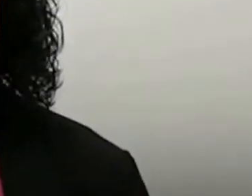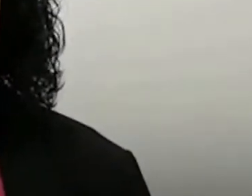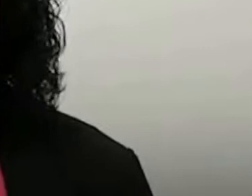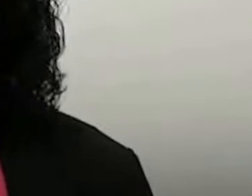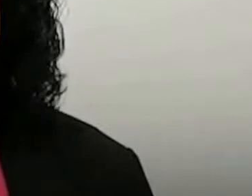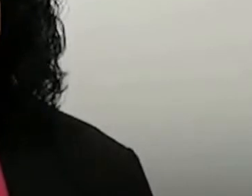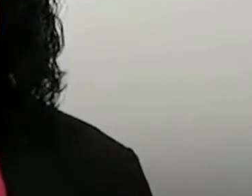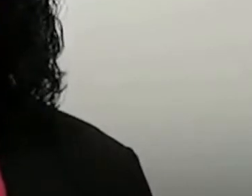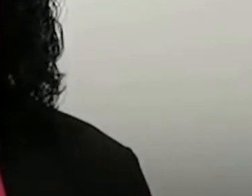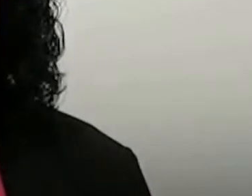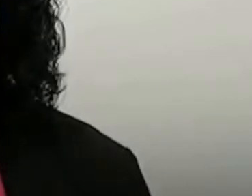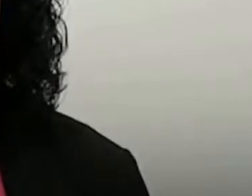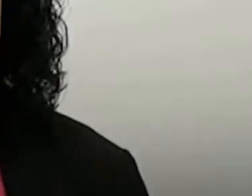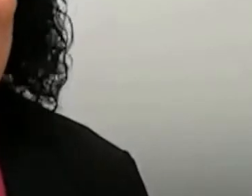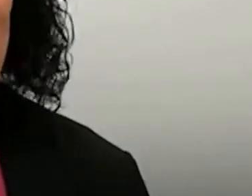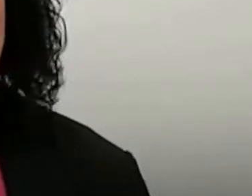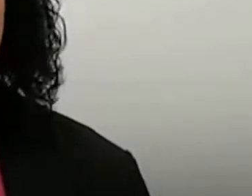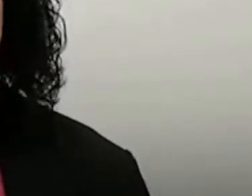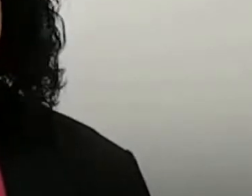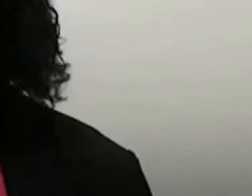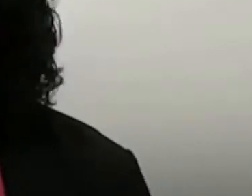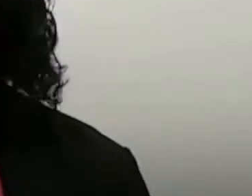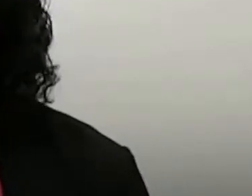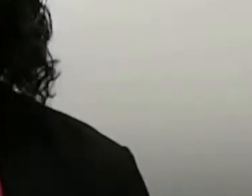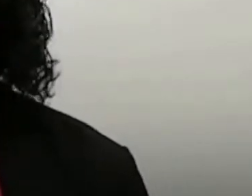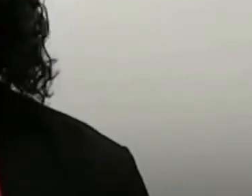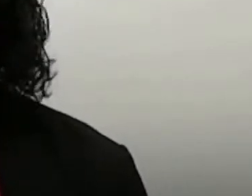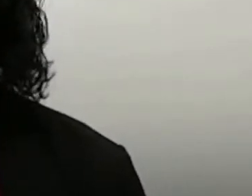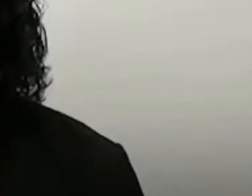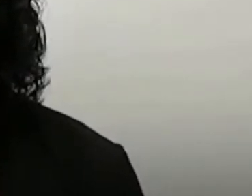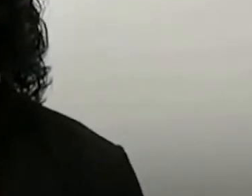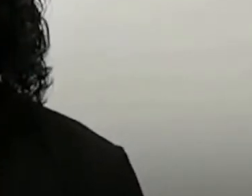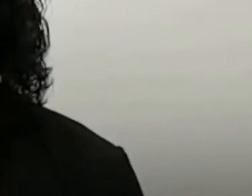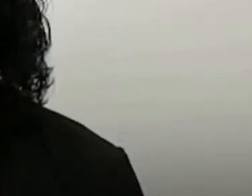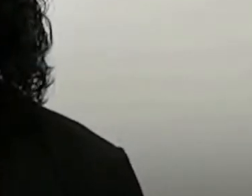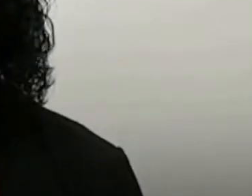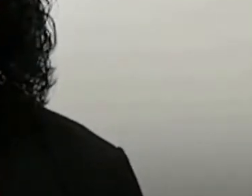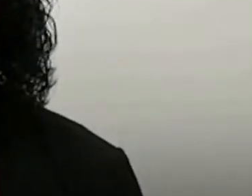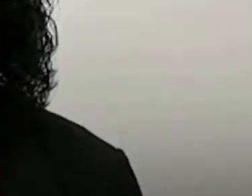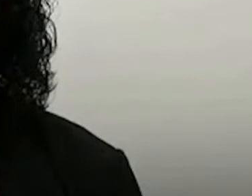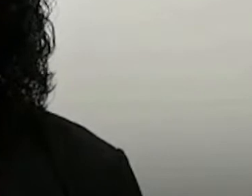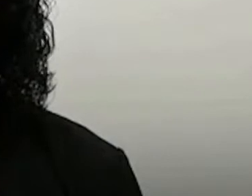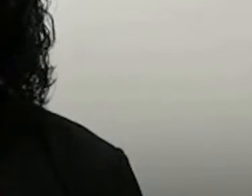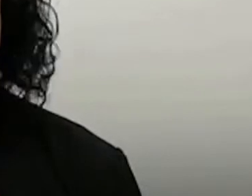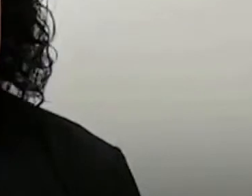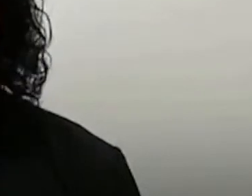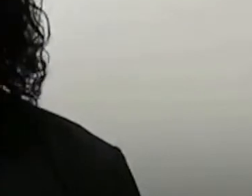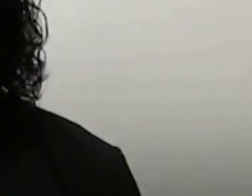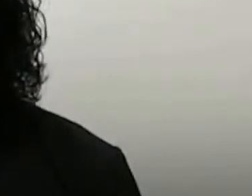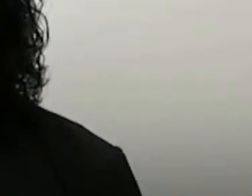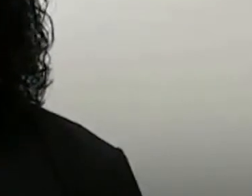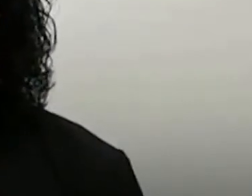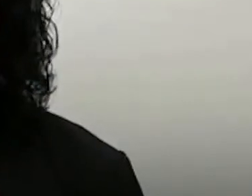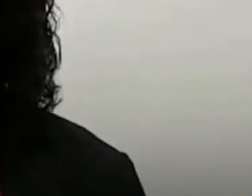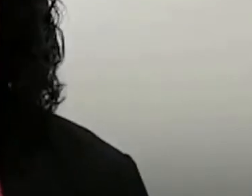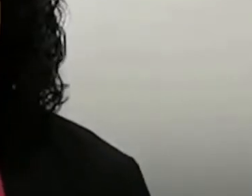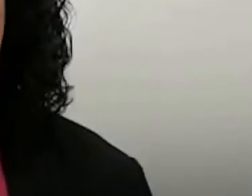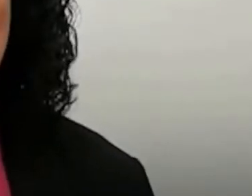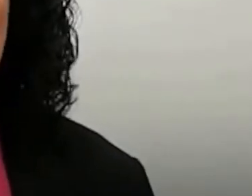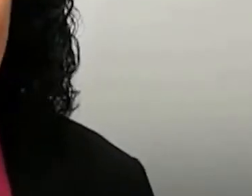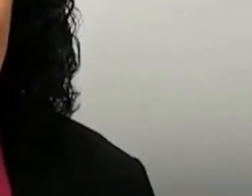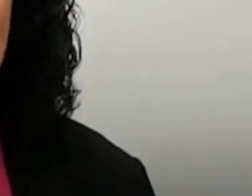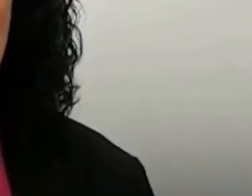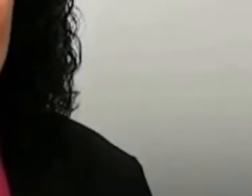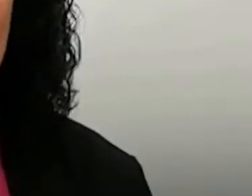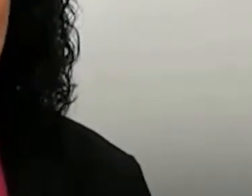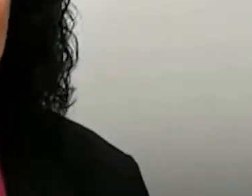financial inclusion. We've been in this fight for more than 40 years, and our roots go back even further to the civil rights movement. In our time, this